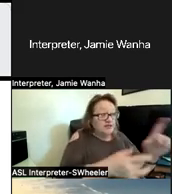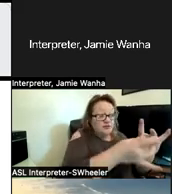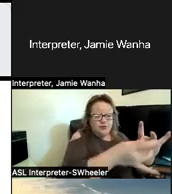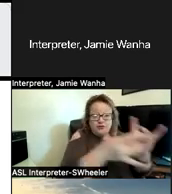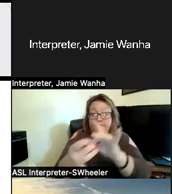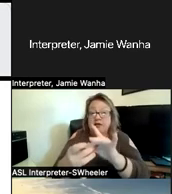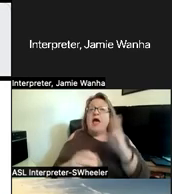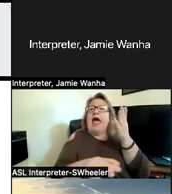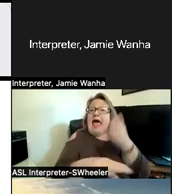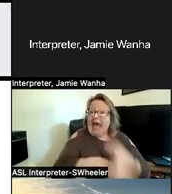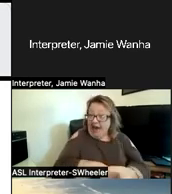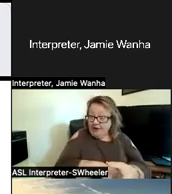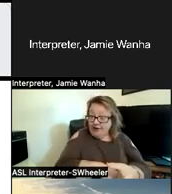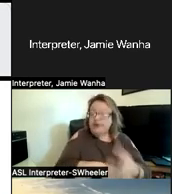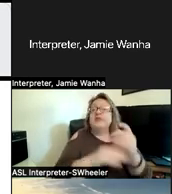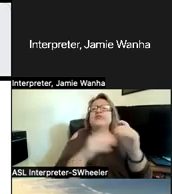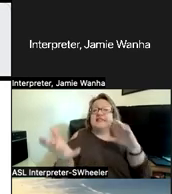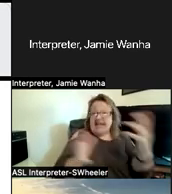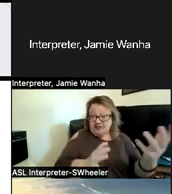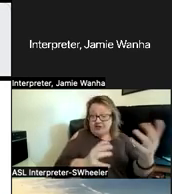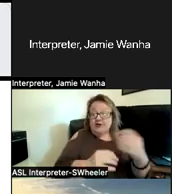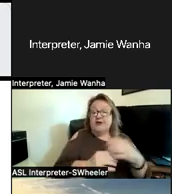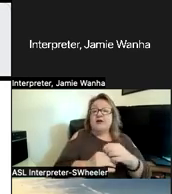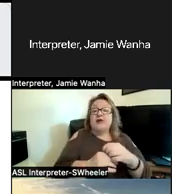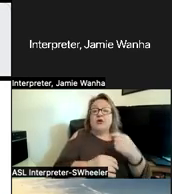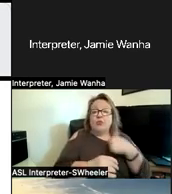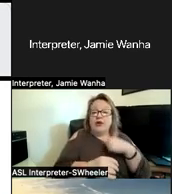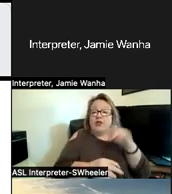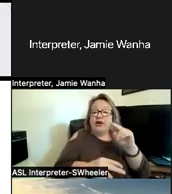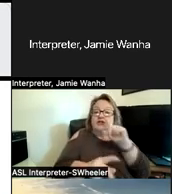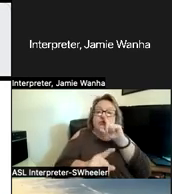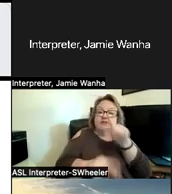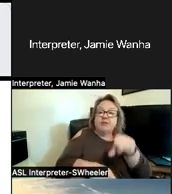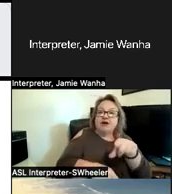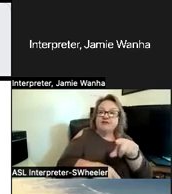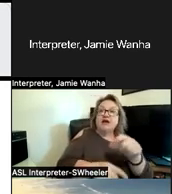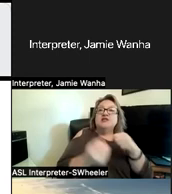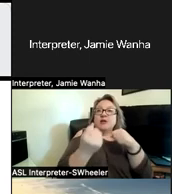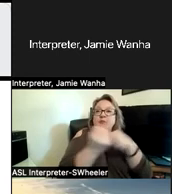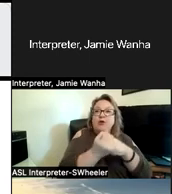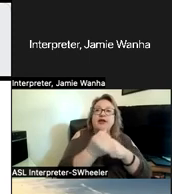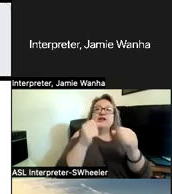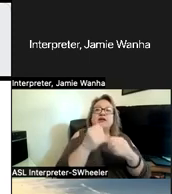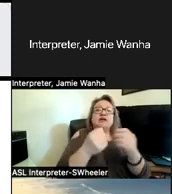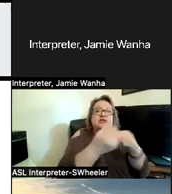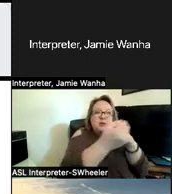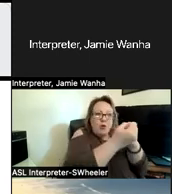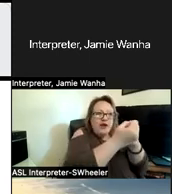Post-disaster, we're the convener. So, we're looking at in response, supporting shelters, providing